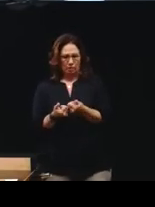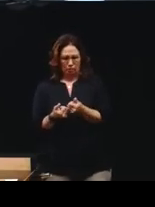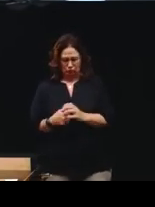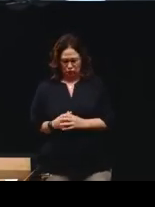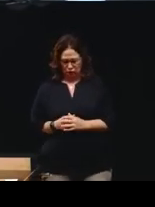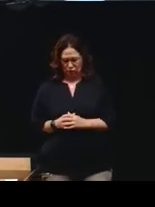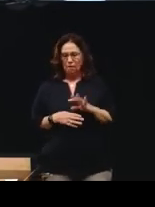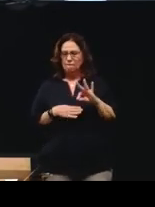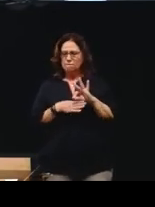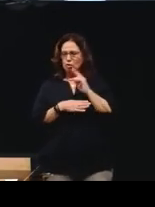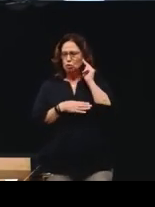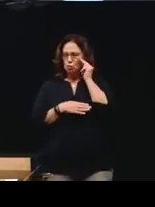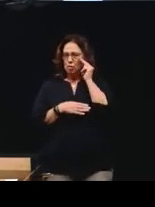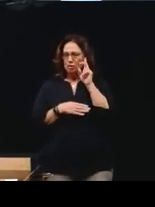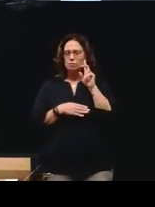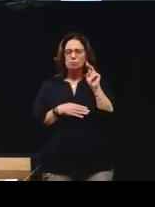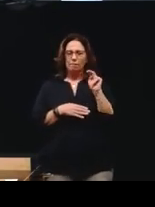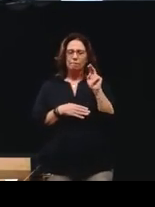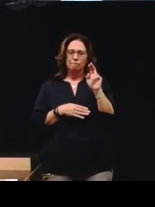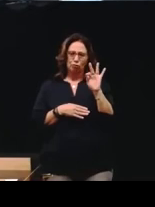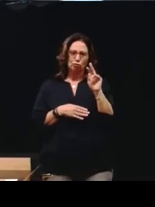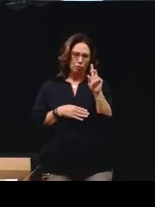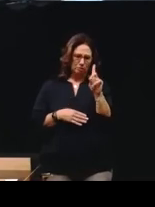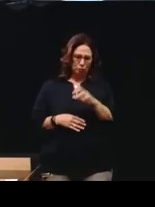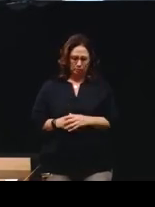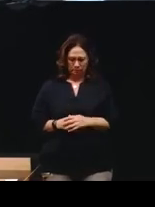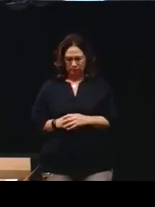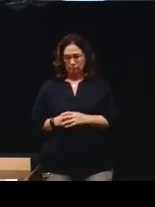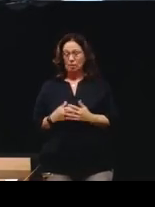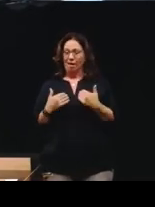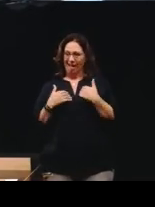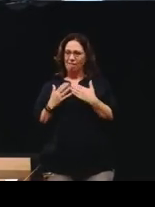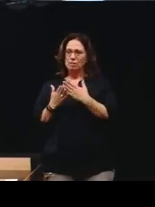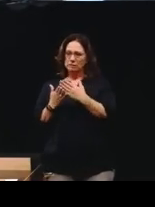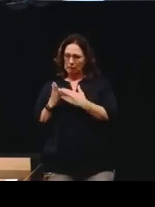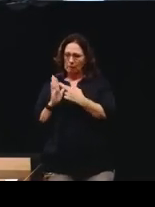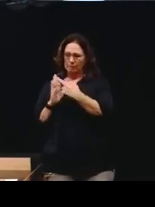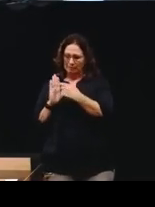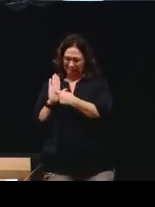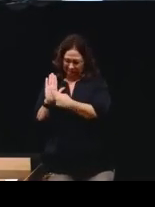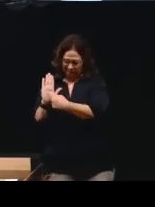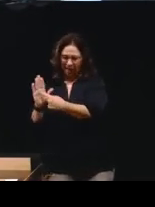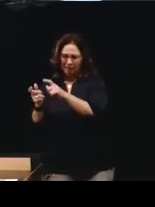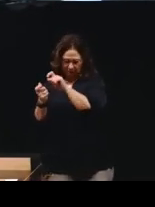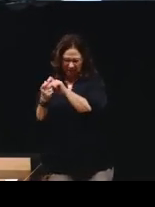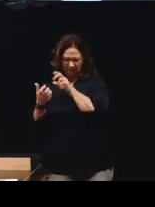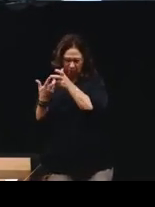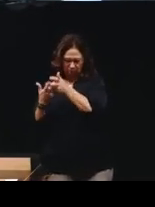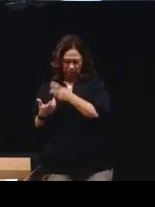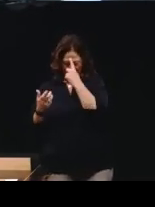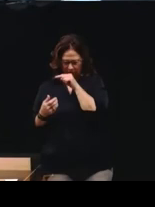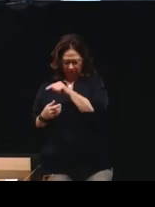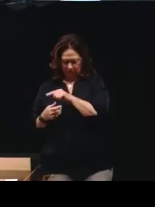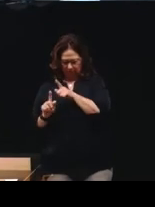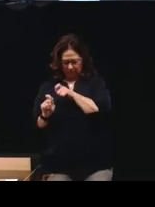logical disorder. There are some rule-in signs that can be highly specific for this subtype, including